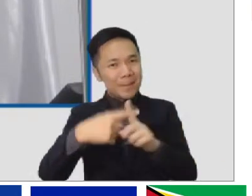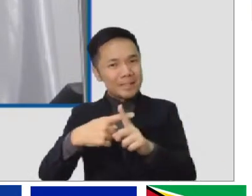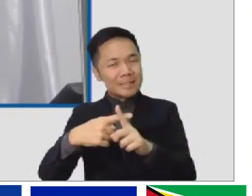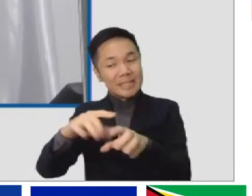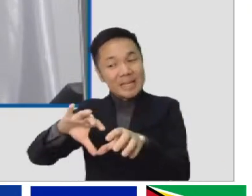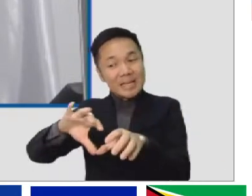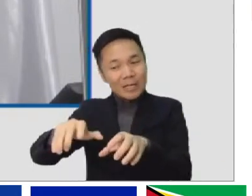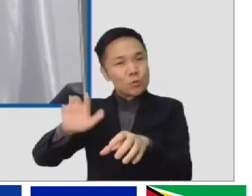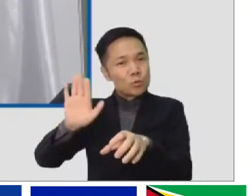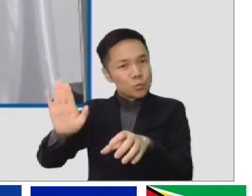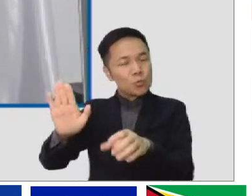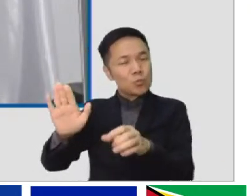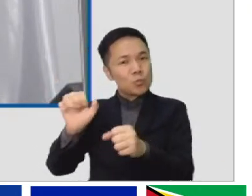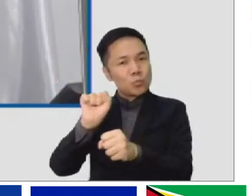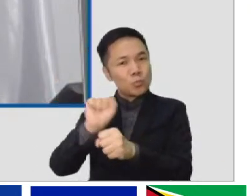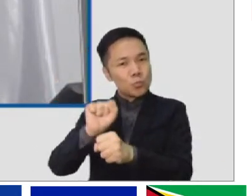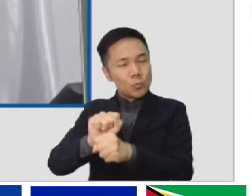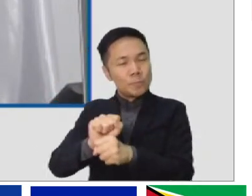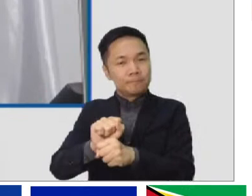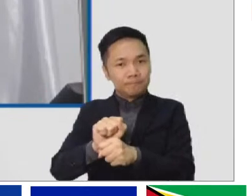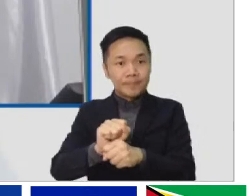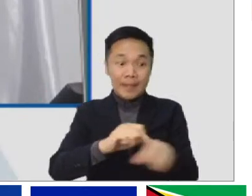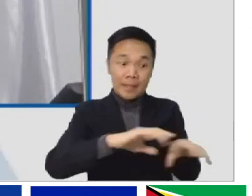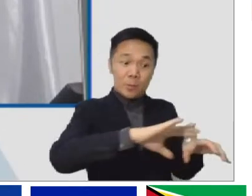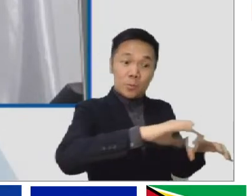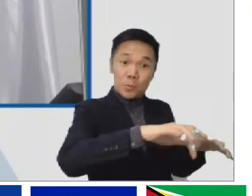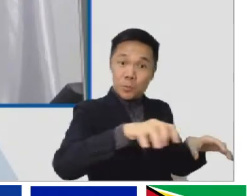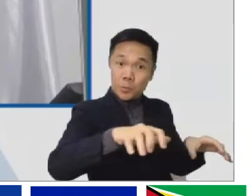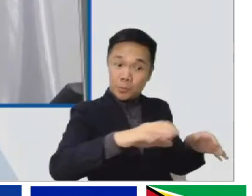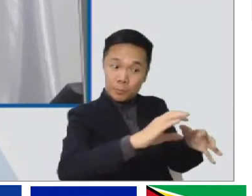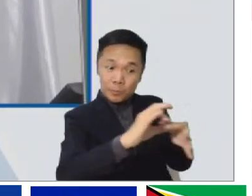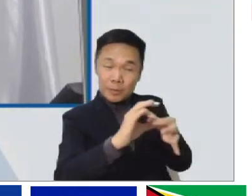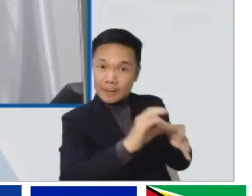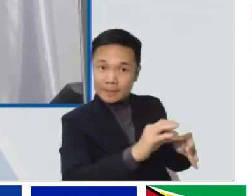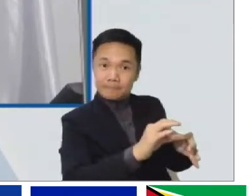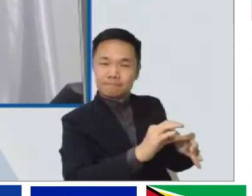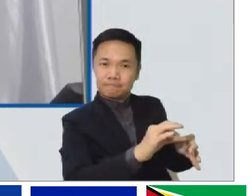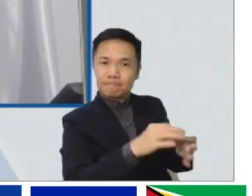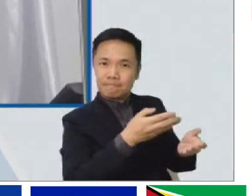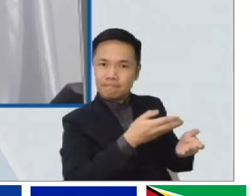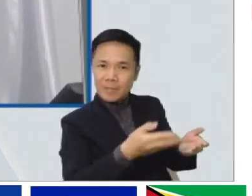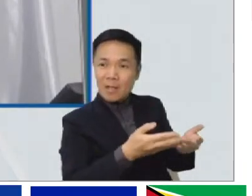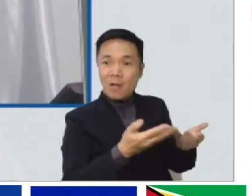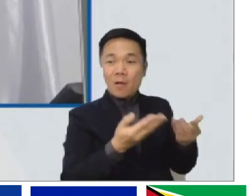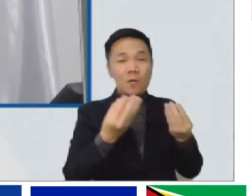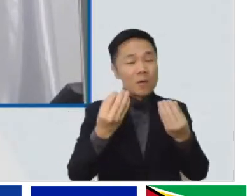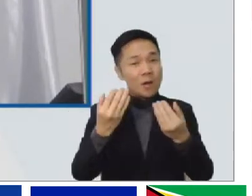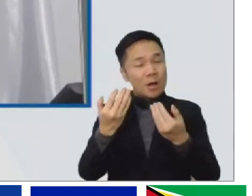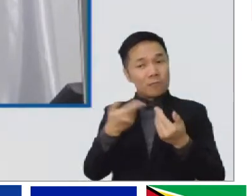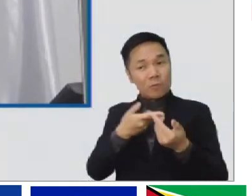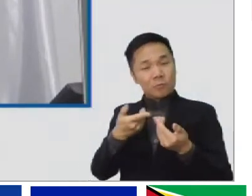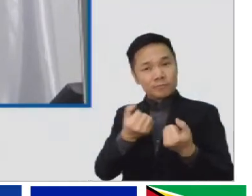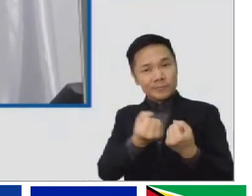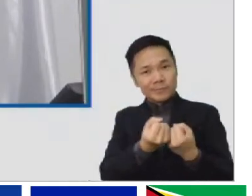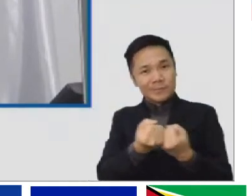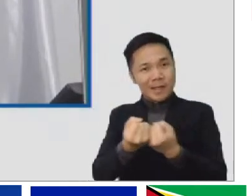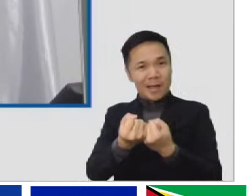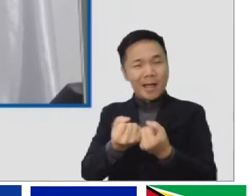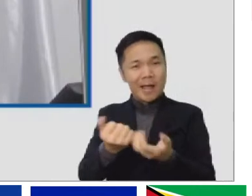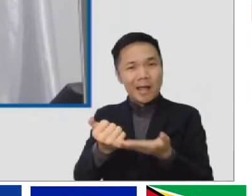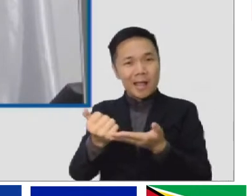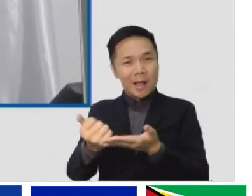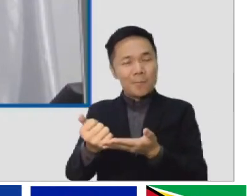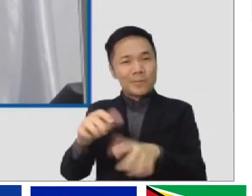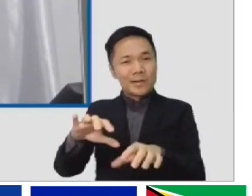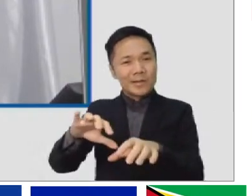action is mainly characterized and is known for providing supplementary support to countries. And we also